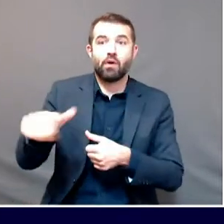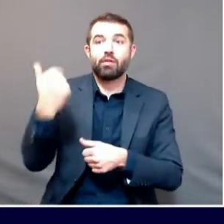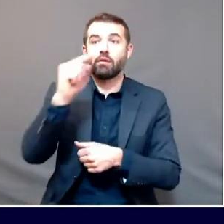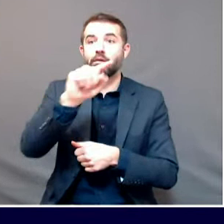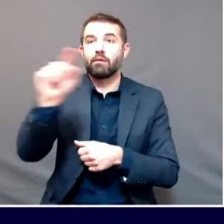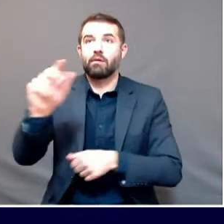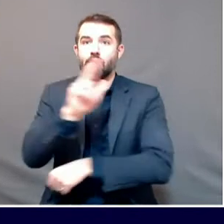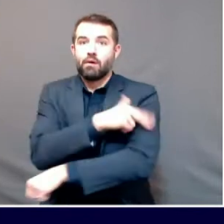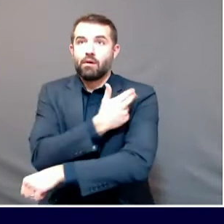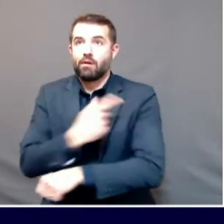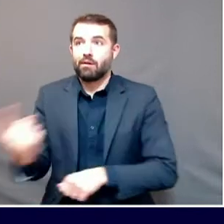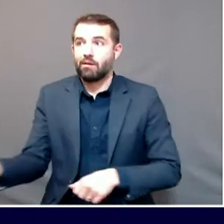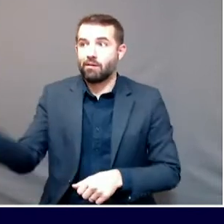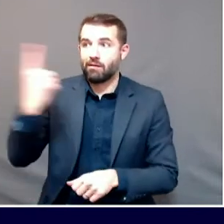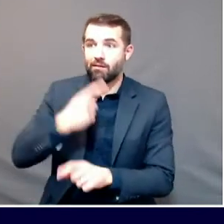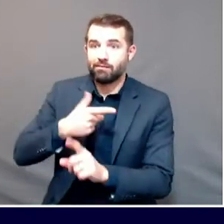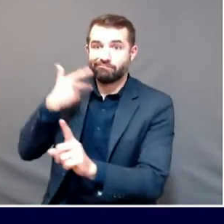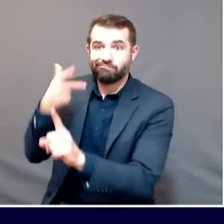network.